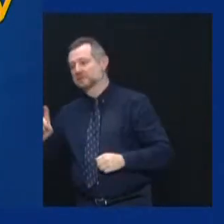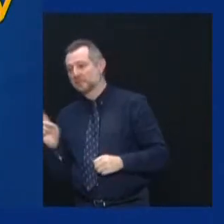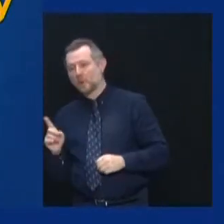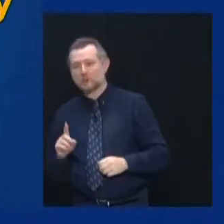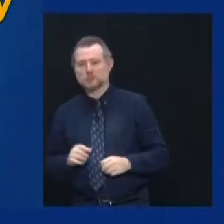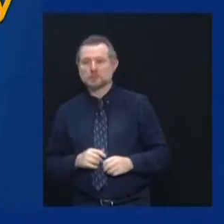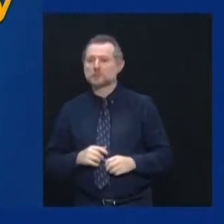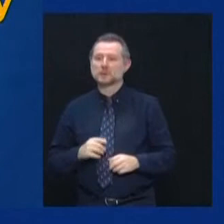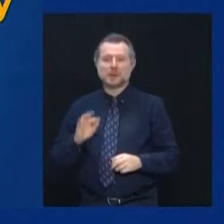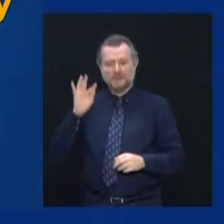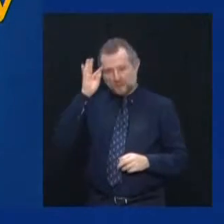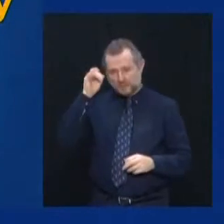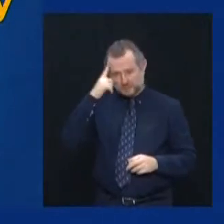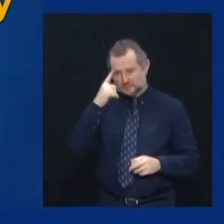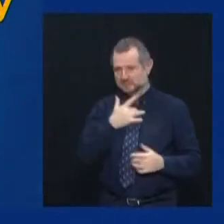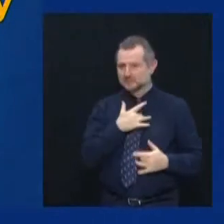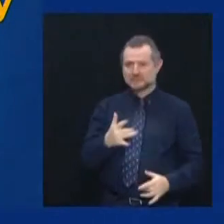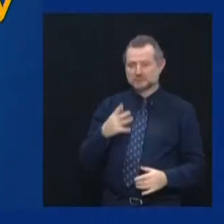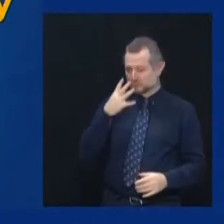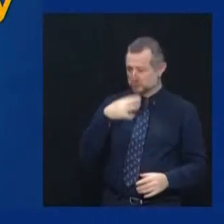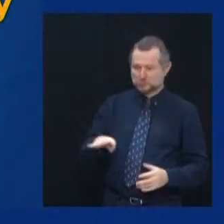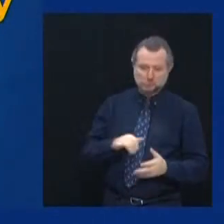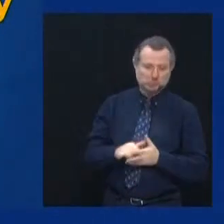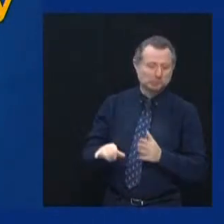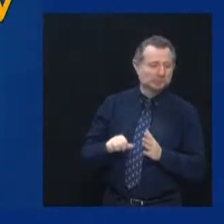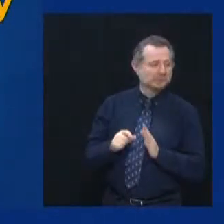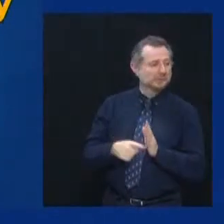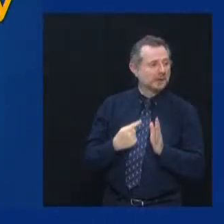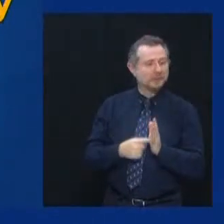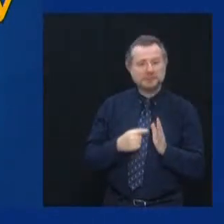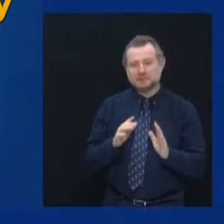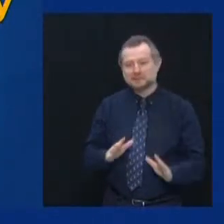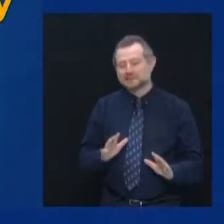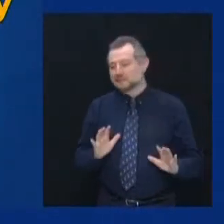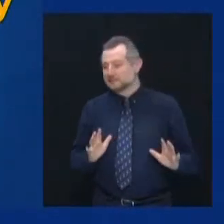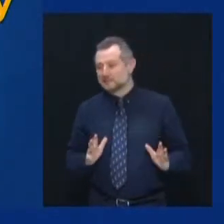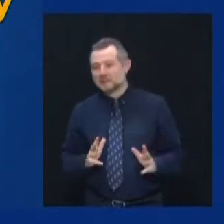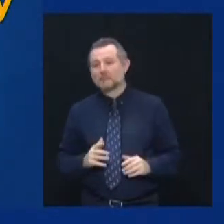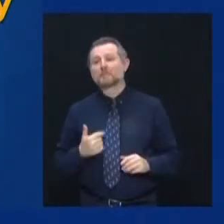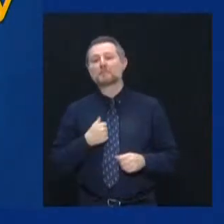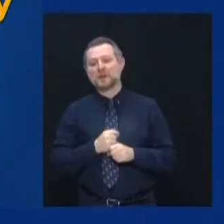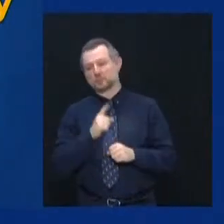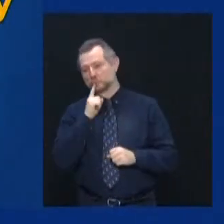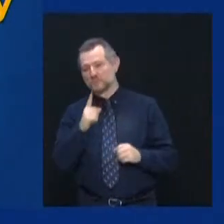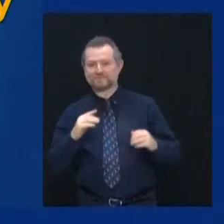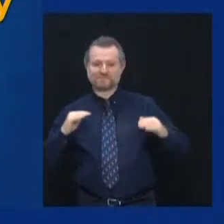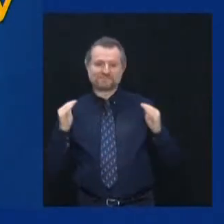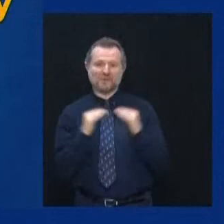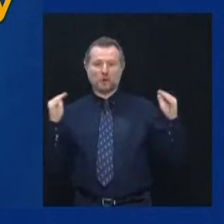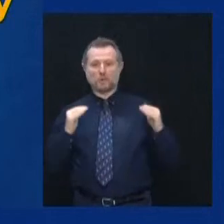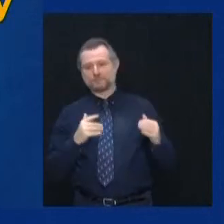always love New York. I worked very hard to make sure we got our fair,